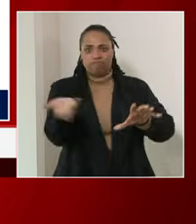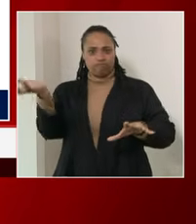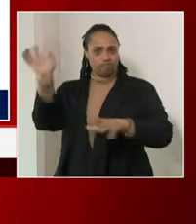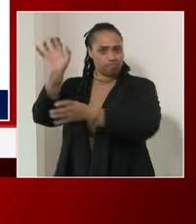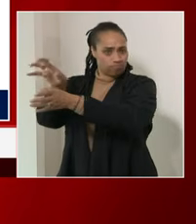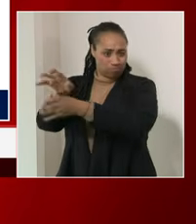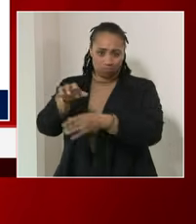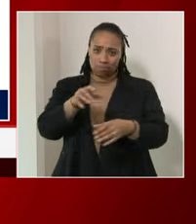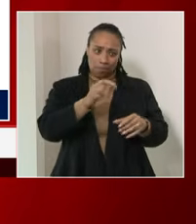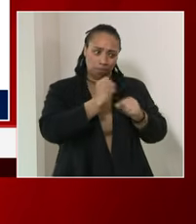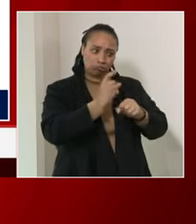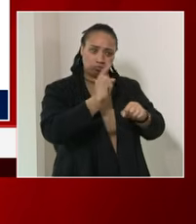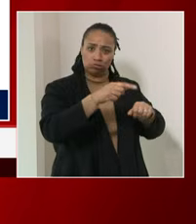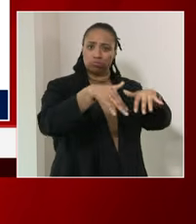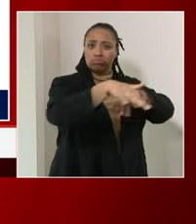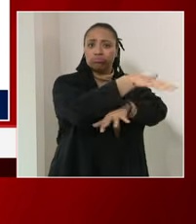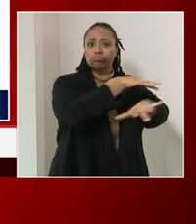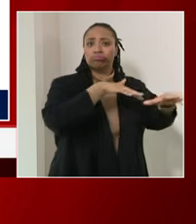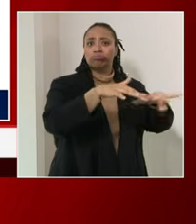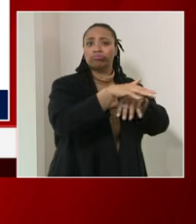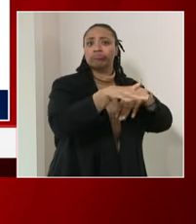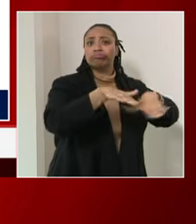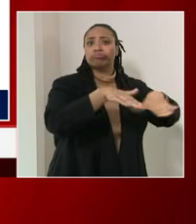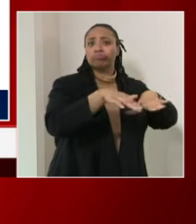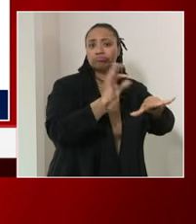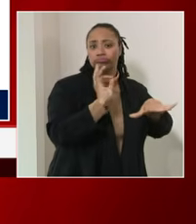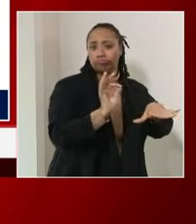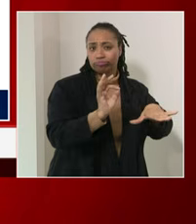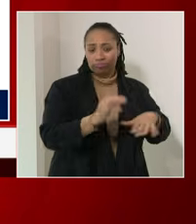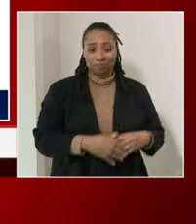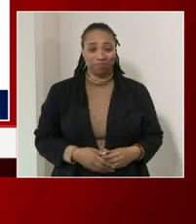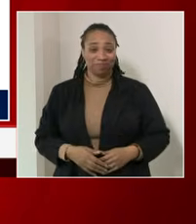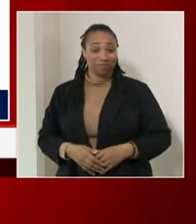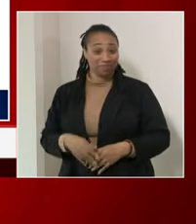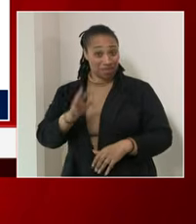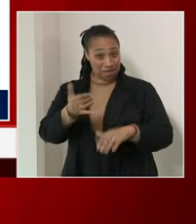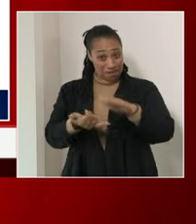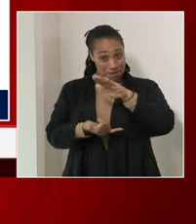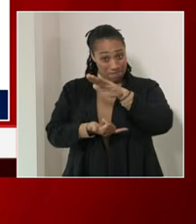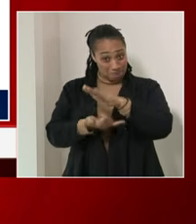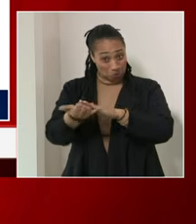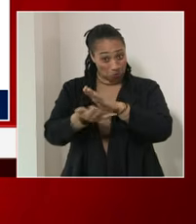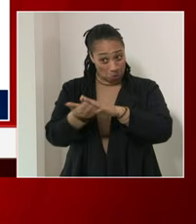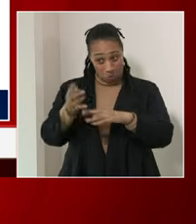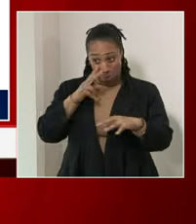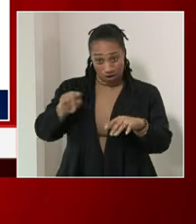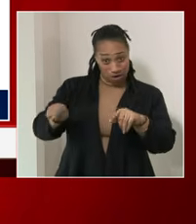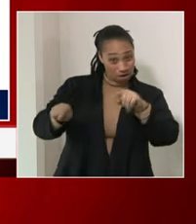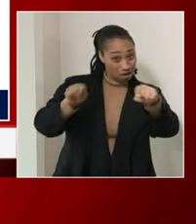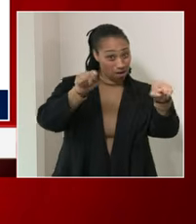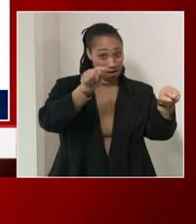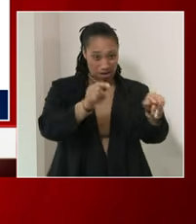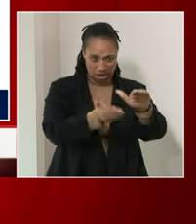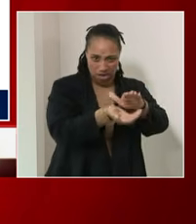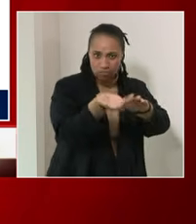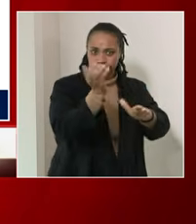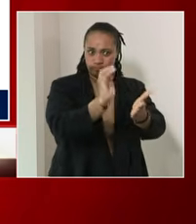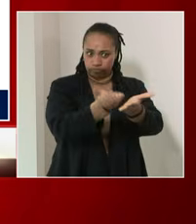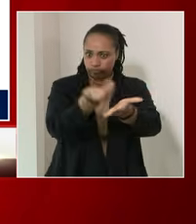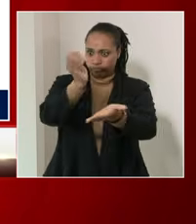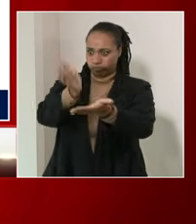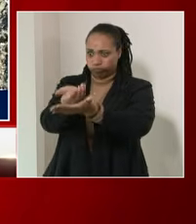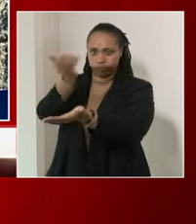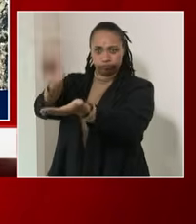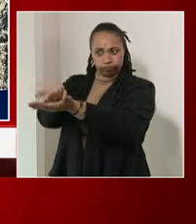been considerable. We've already closed. It's 22 acres at the UMC campus. We had filled